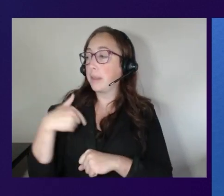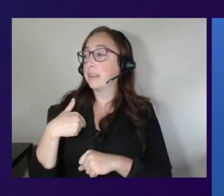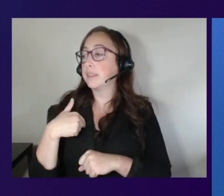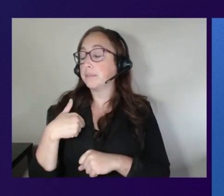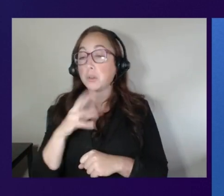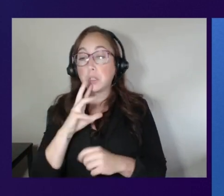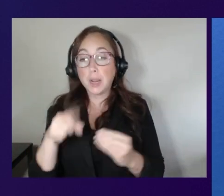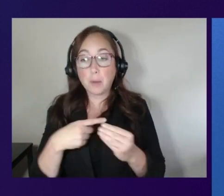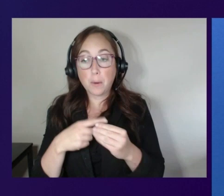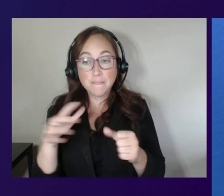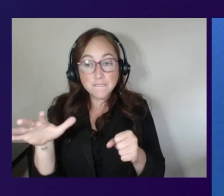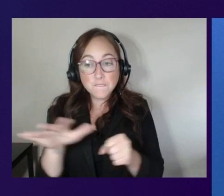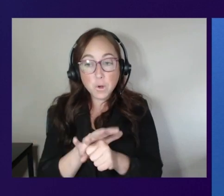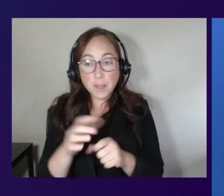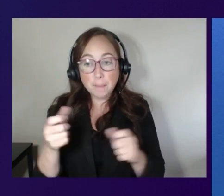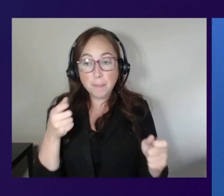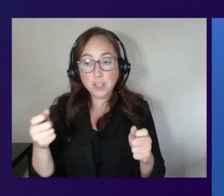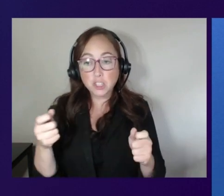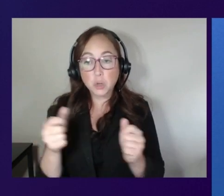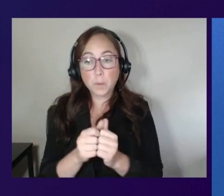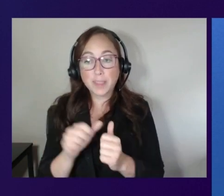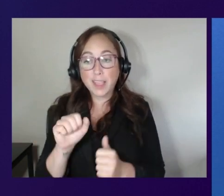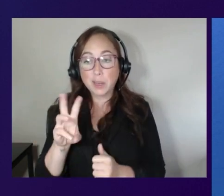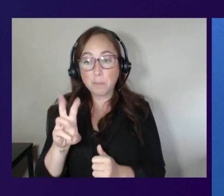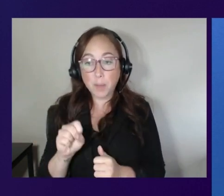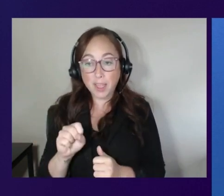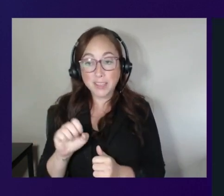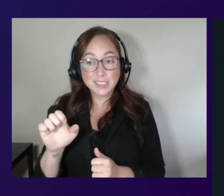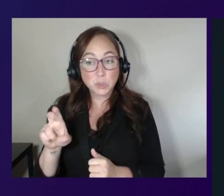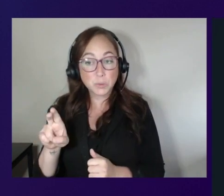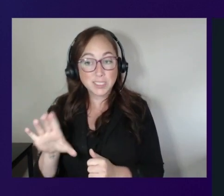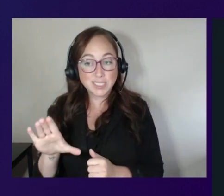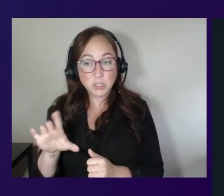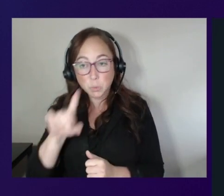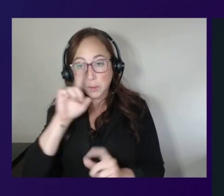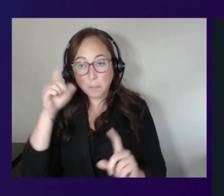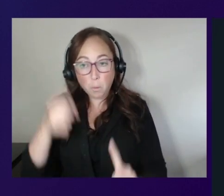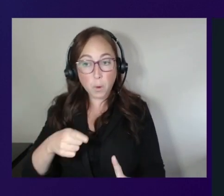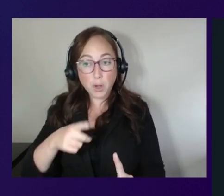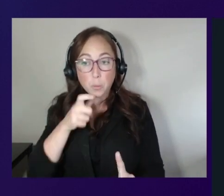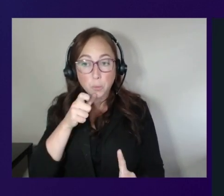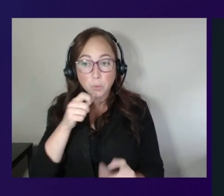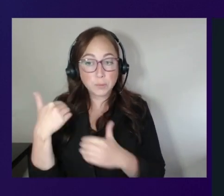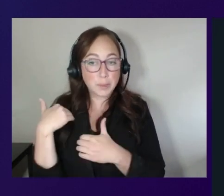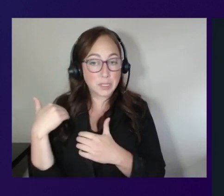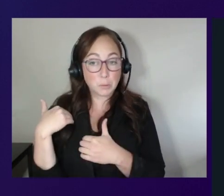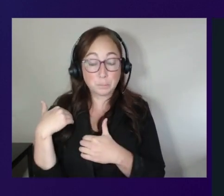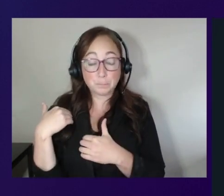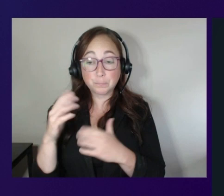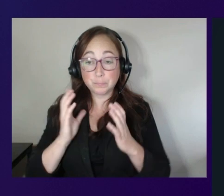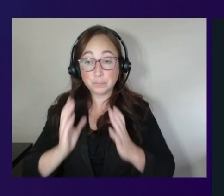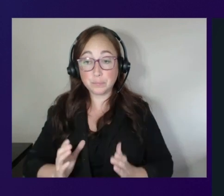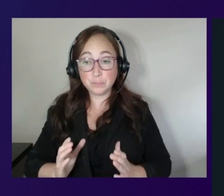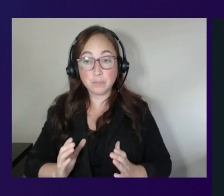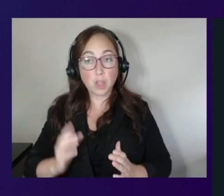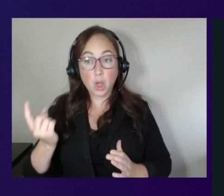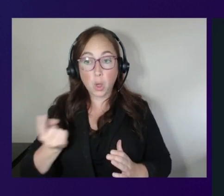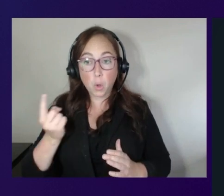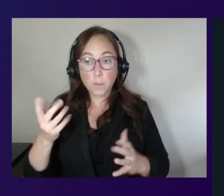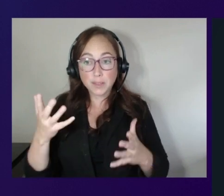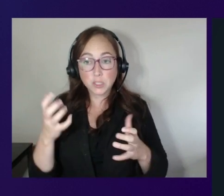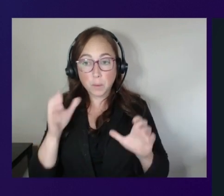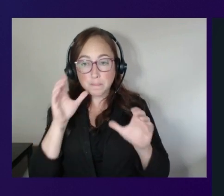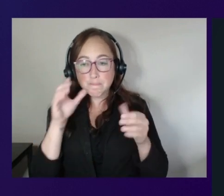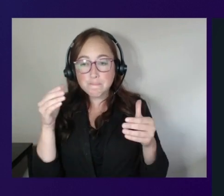managed with AWS end user computing. It's really about who's responsible. Customers increasingly are gravitating to the idea